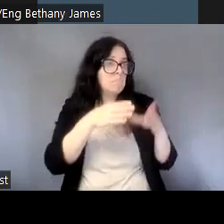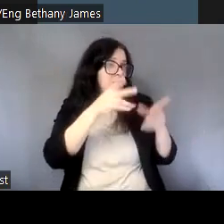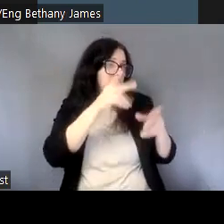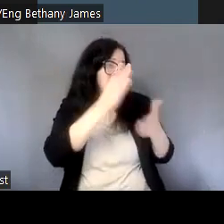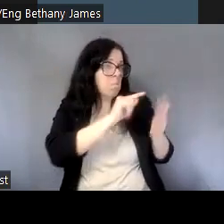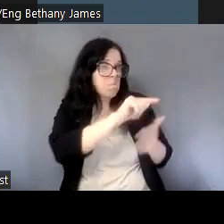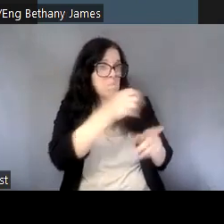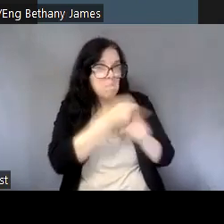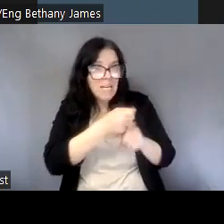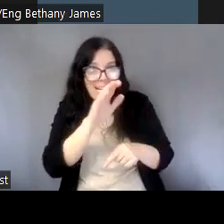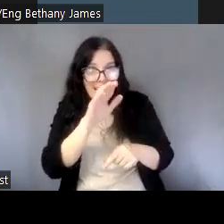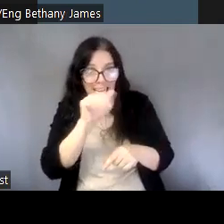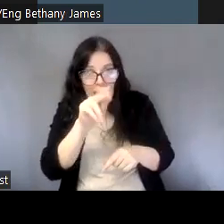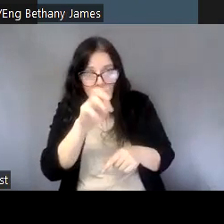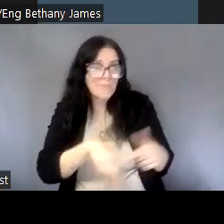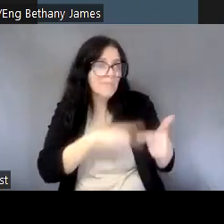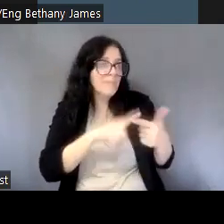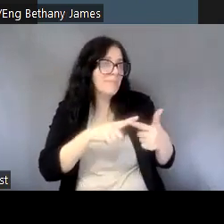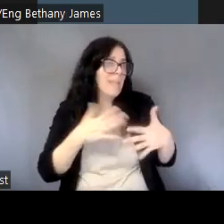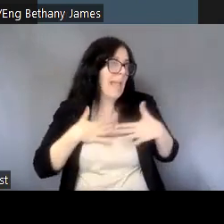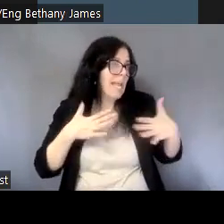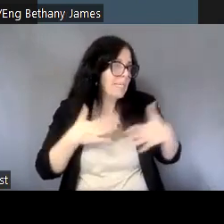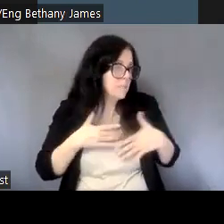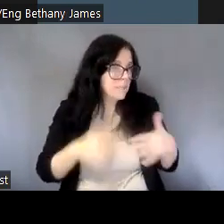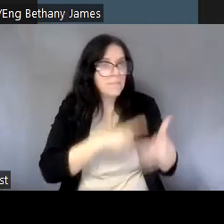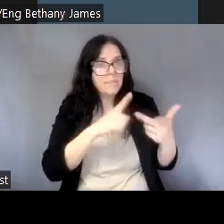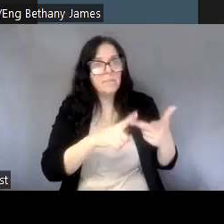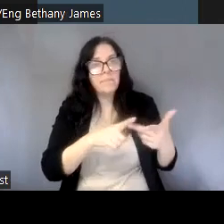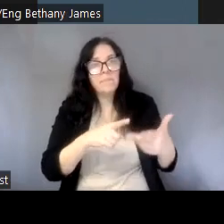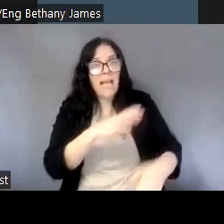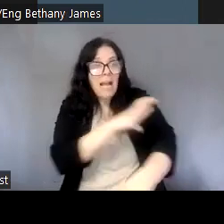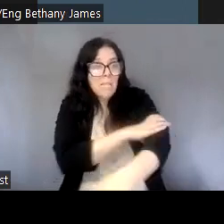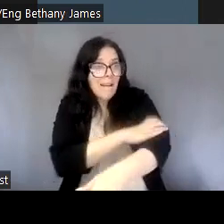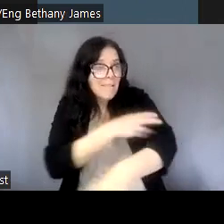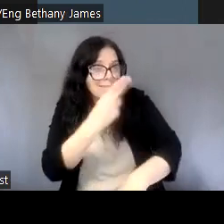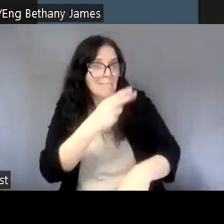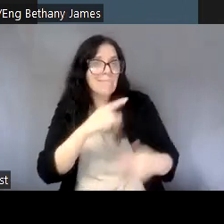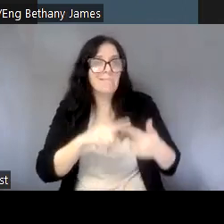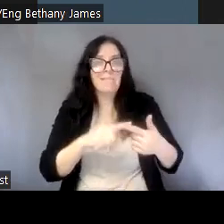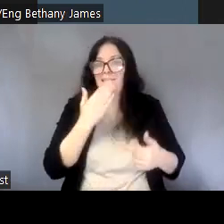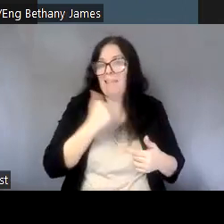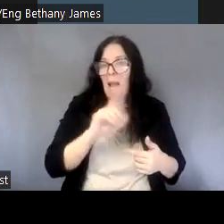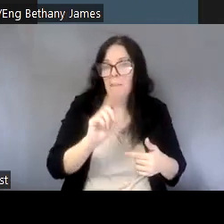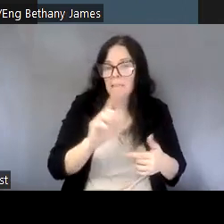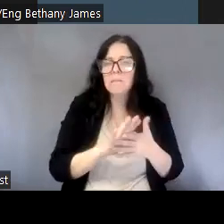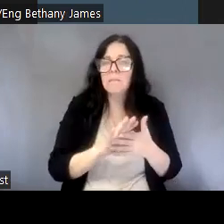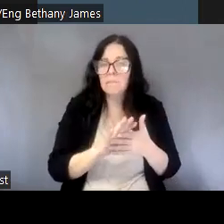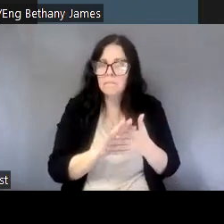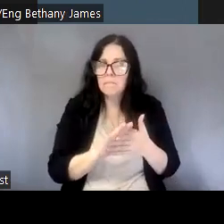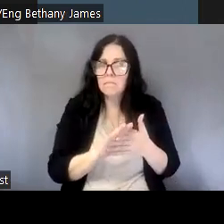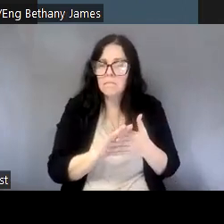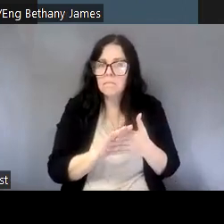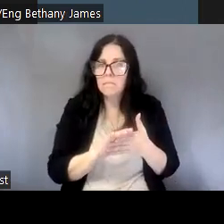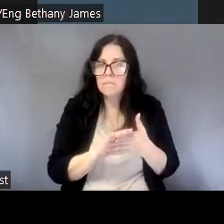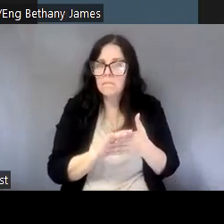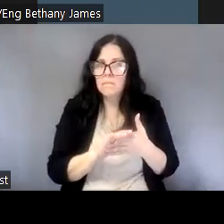have asthma, people have hypertension, diabetes. Well, mental illness to me is, although